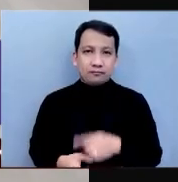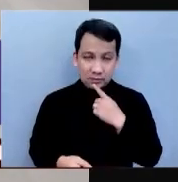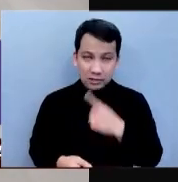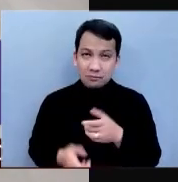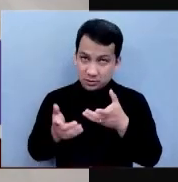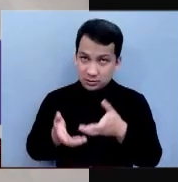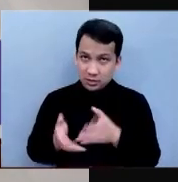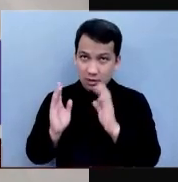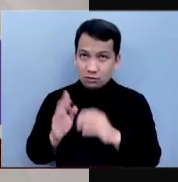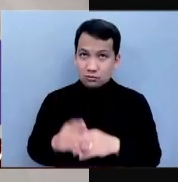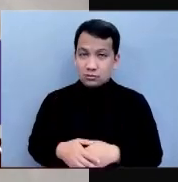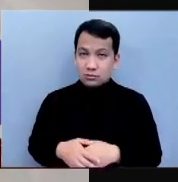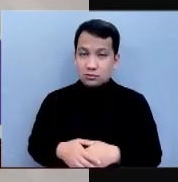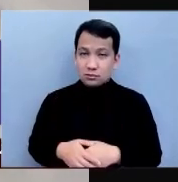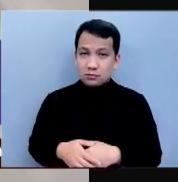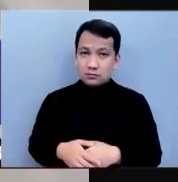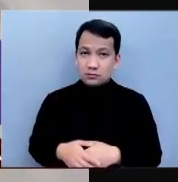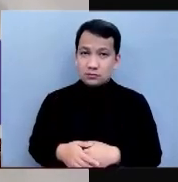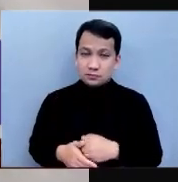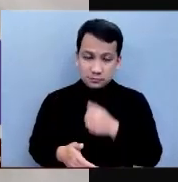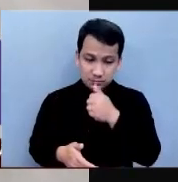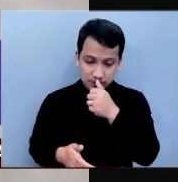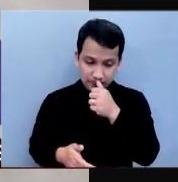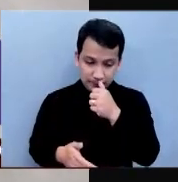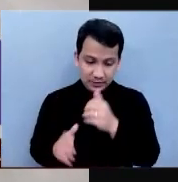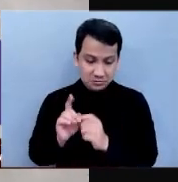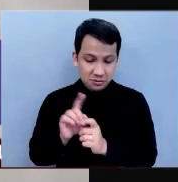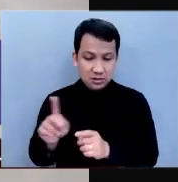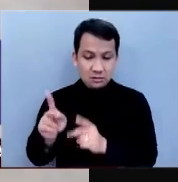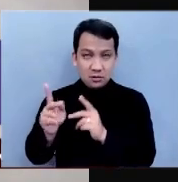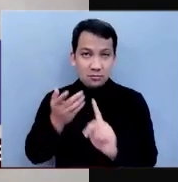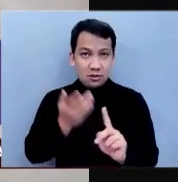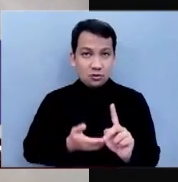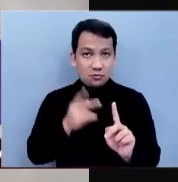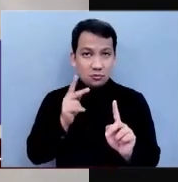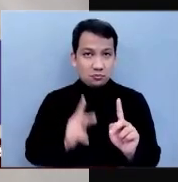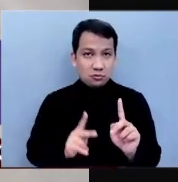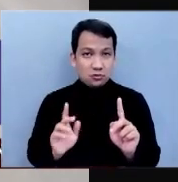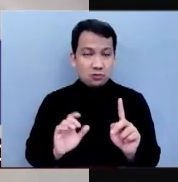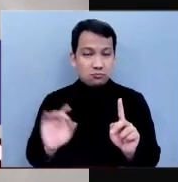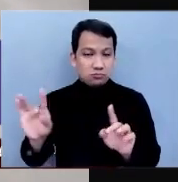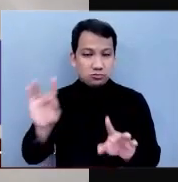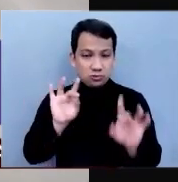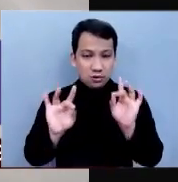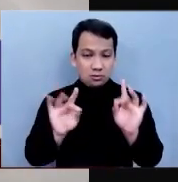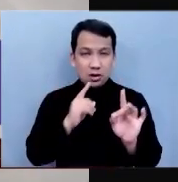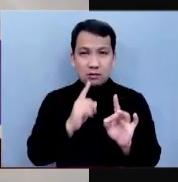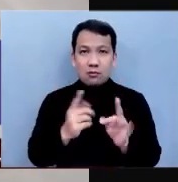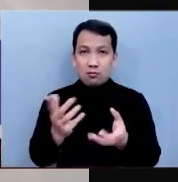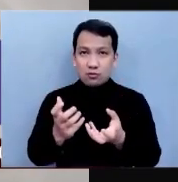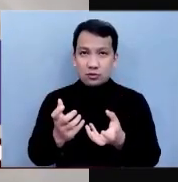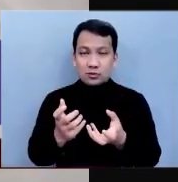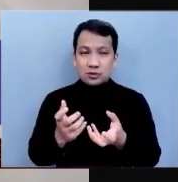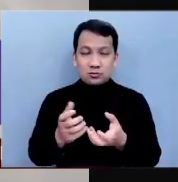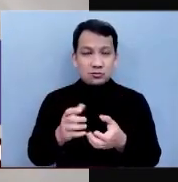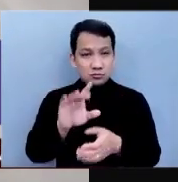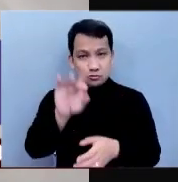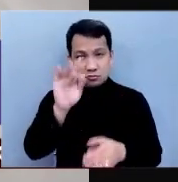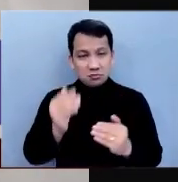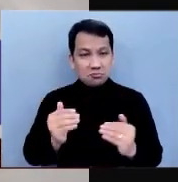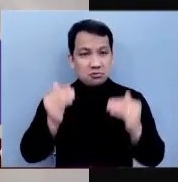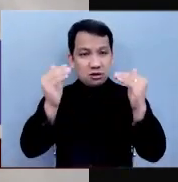hindi kapigit in love life. Ang plain civilians would have the option na pag may gusto lang parang high